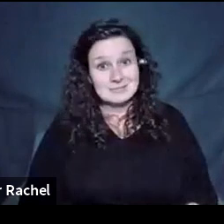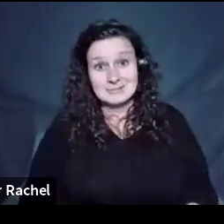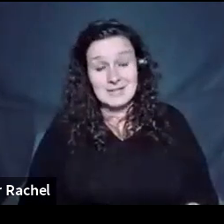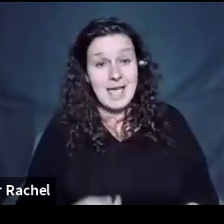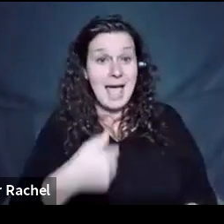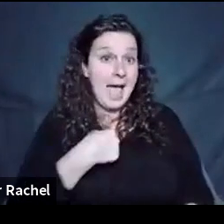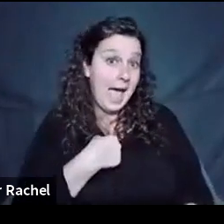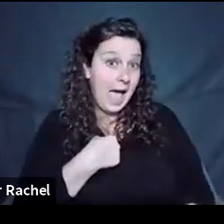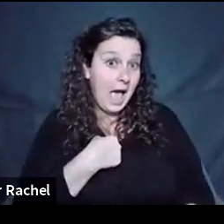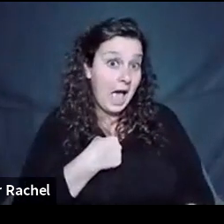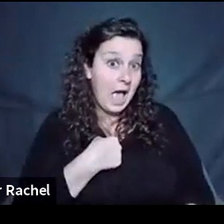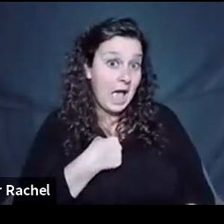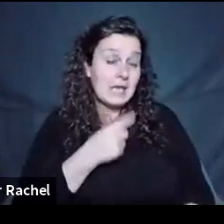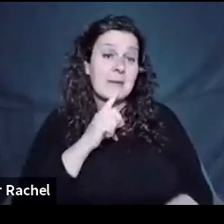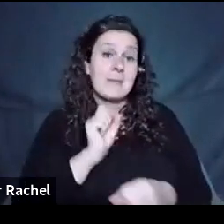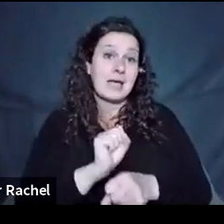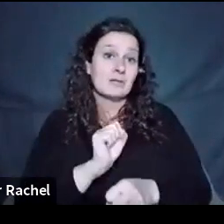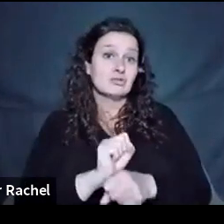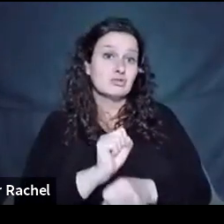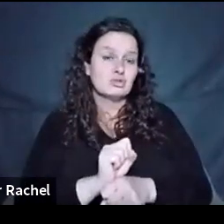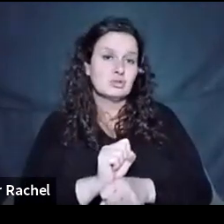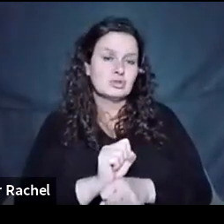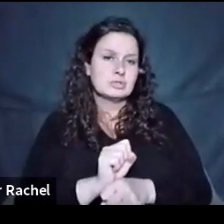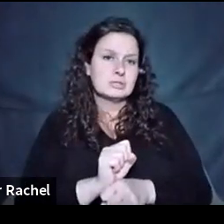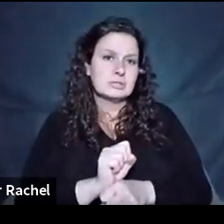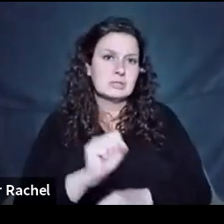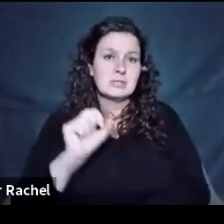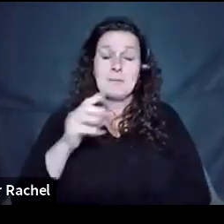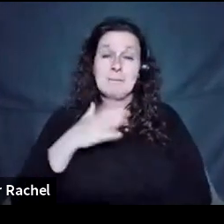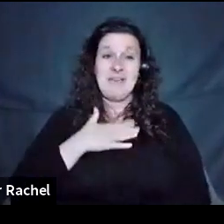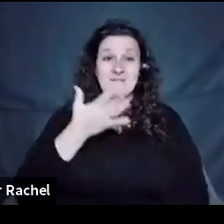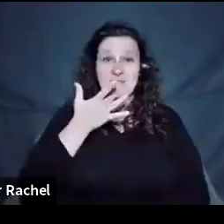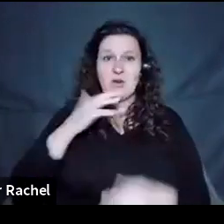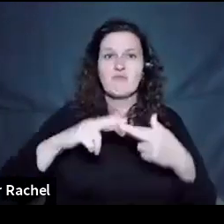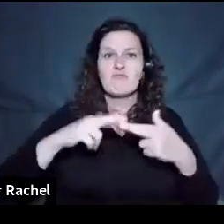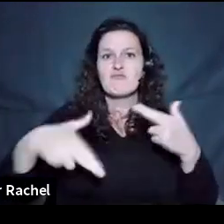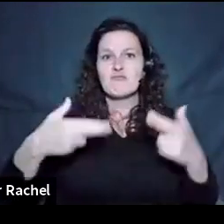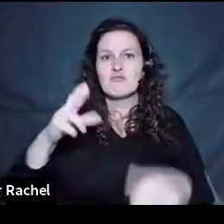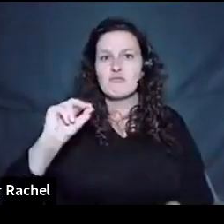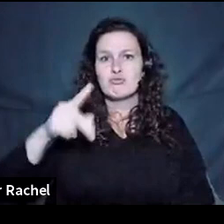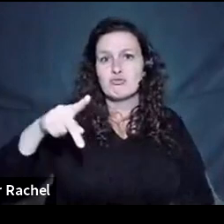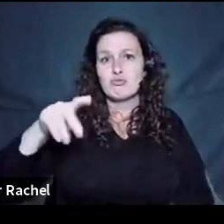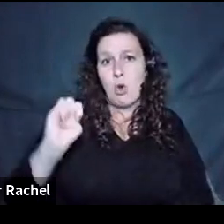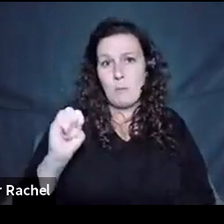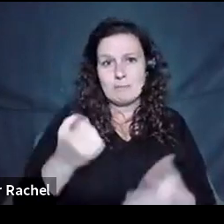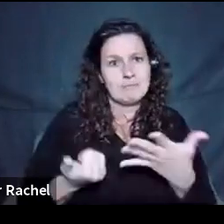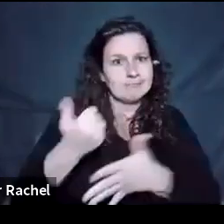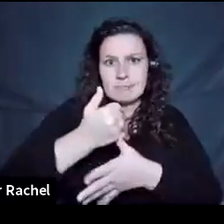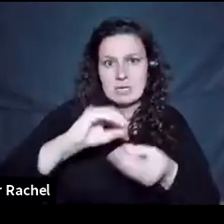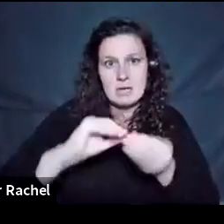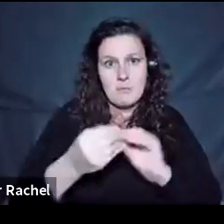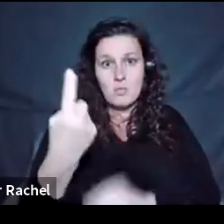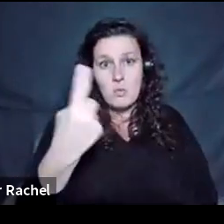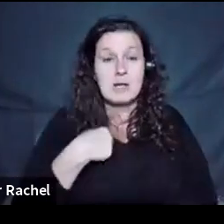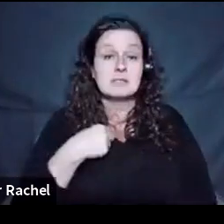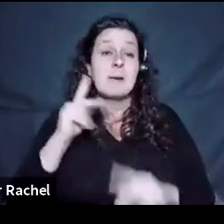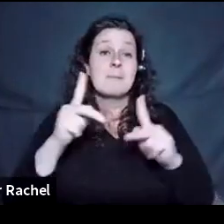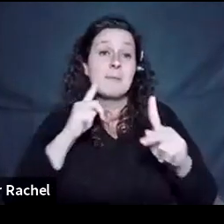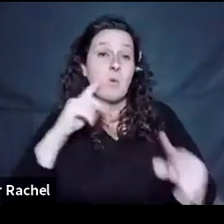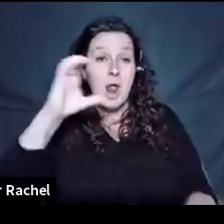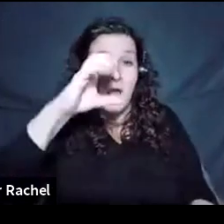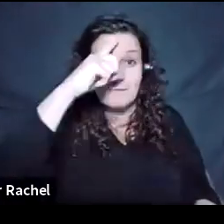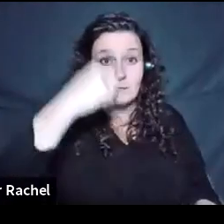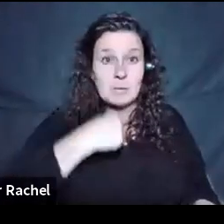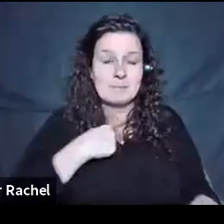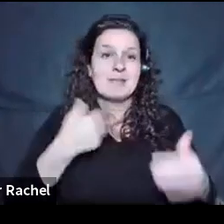I am actually a rope is my number one, and that's actually something that a lot of people seek me out for play with